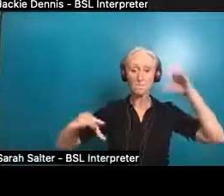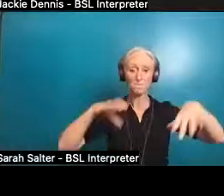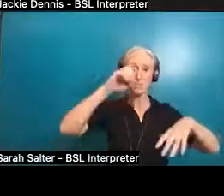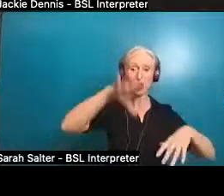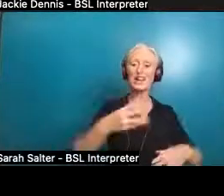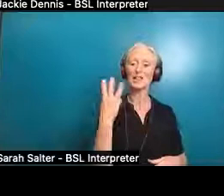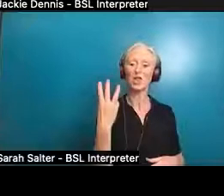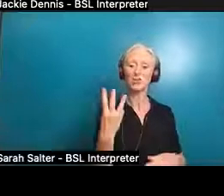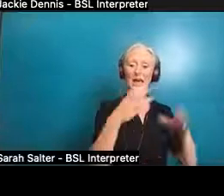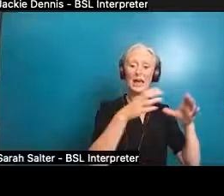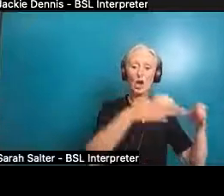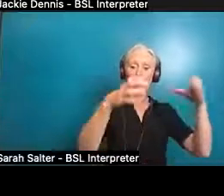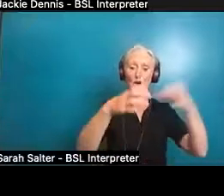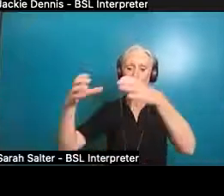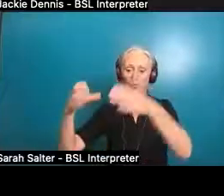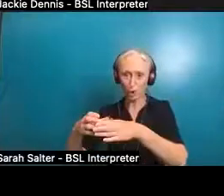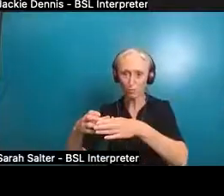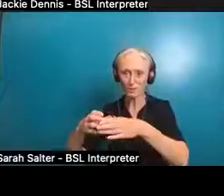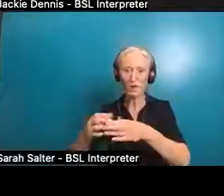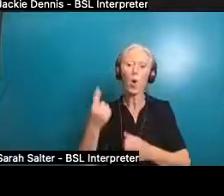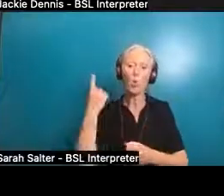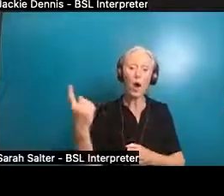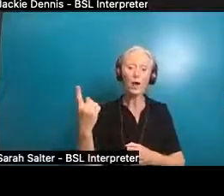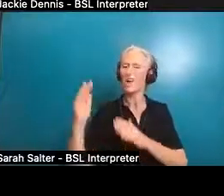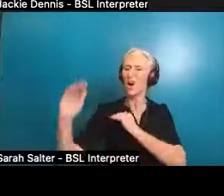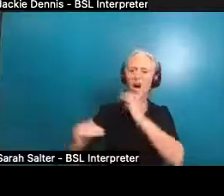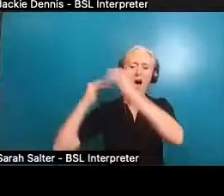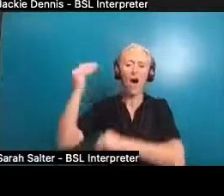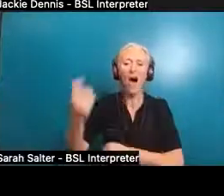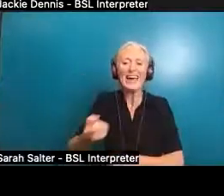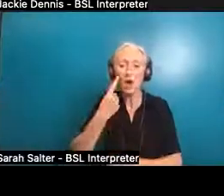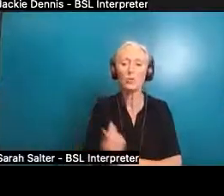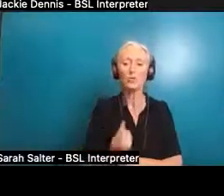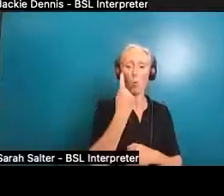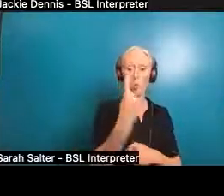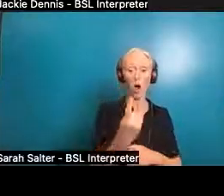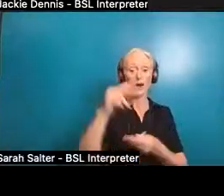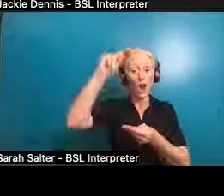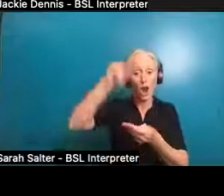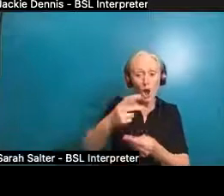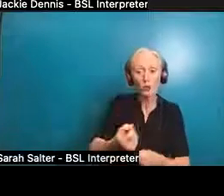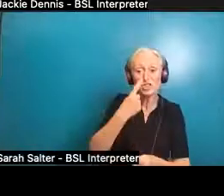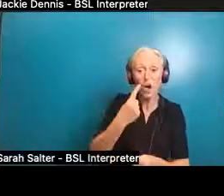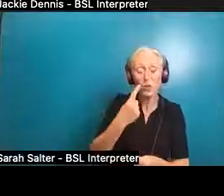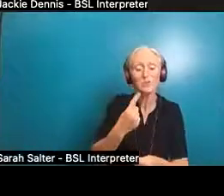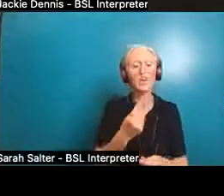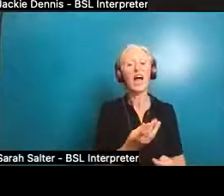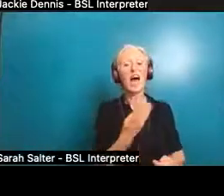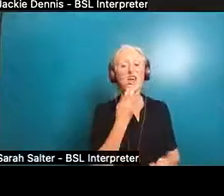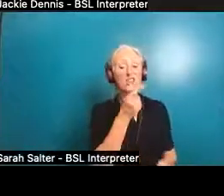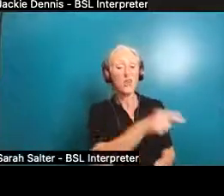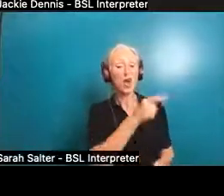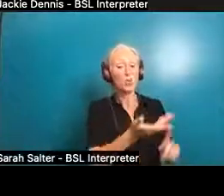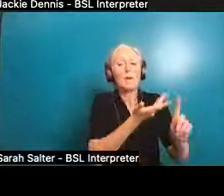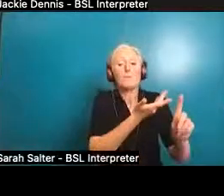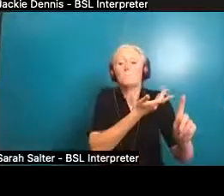dose group, or the group that doesn't receive an injection at all, the sham group.